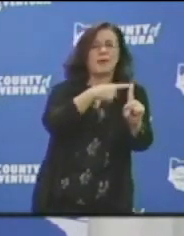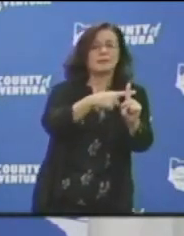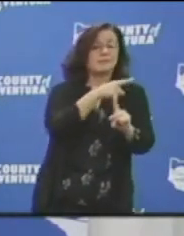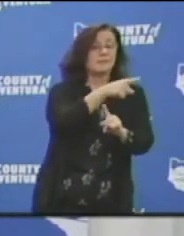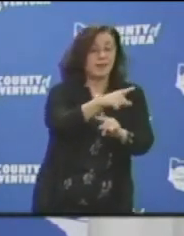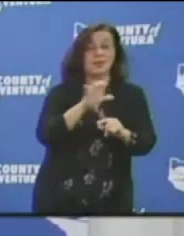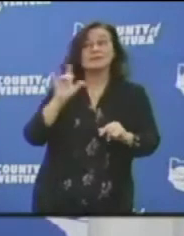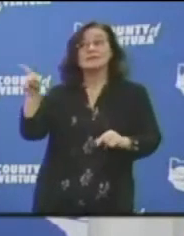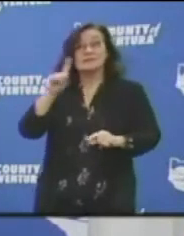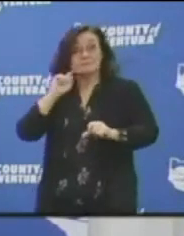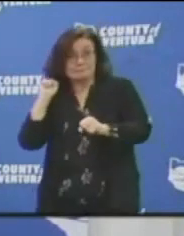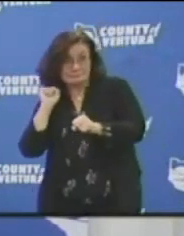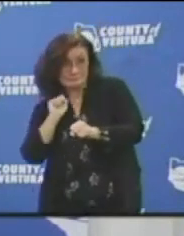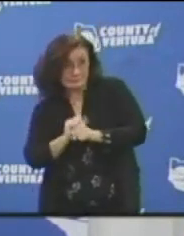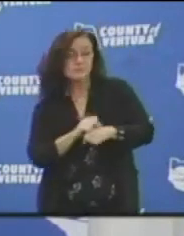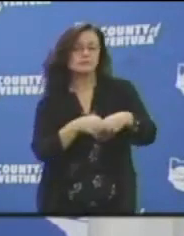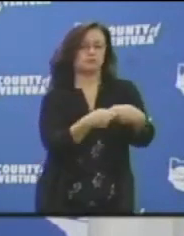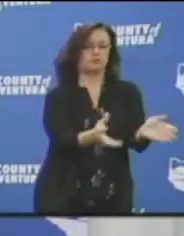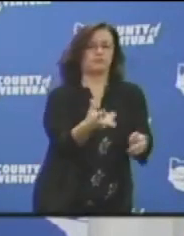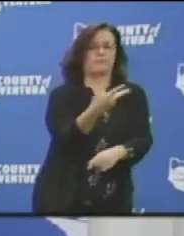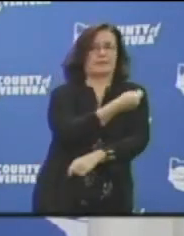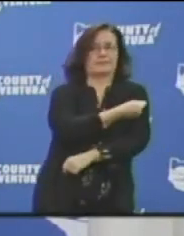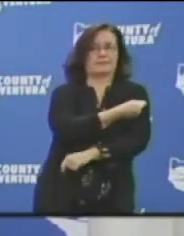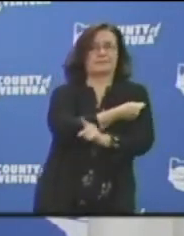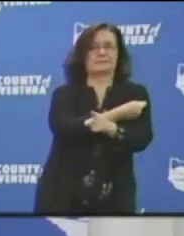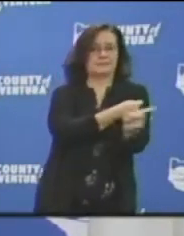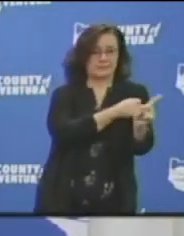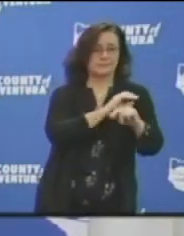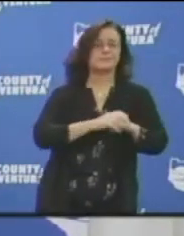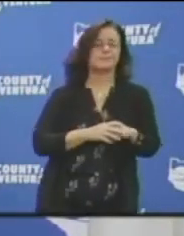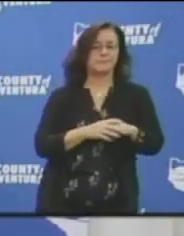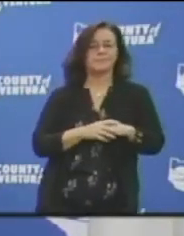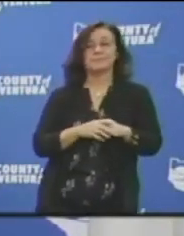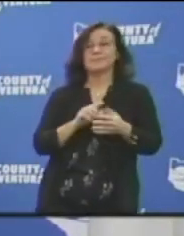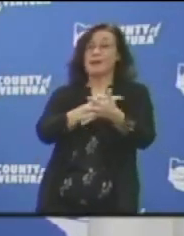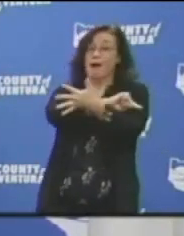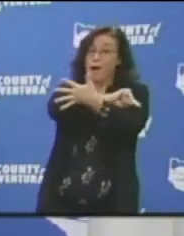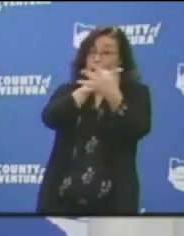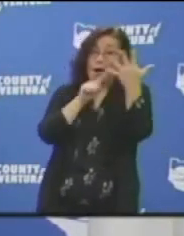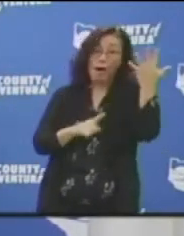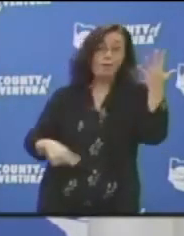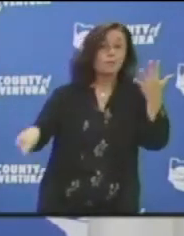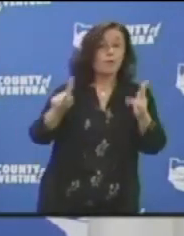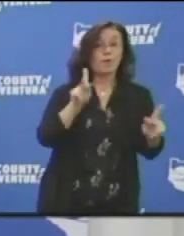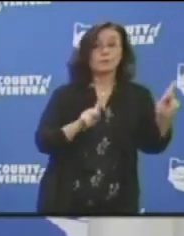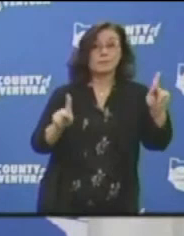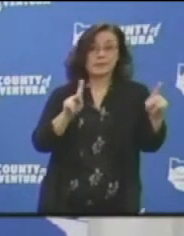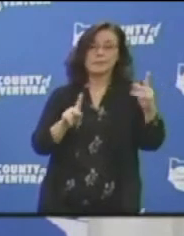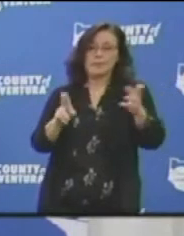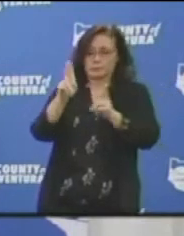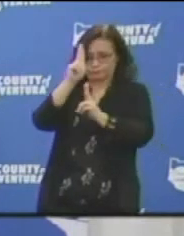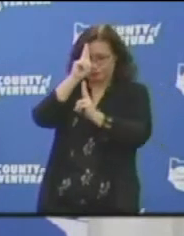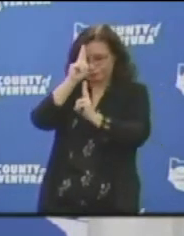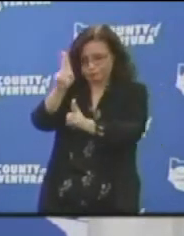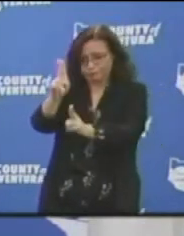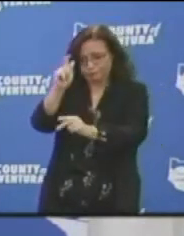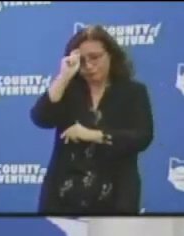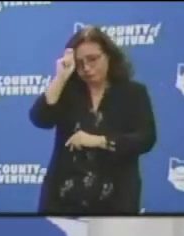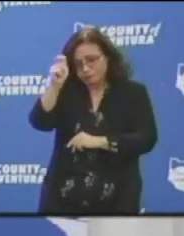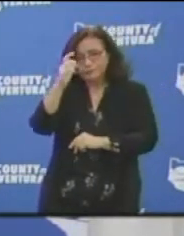These and many, many others deserve our appreciation and our respect. And whether it's